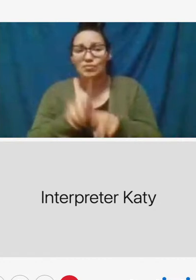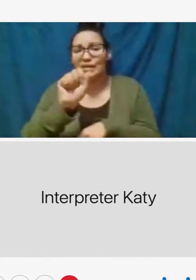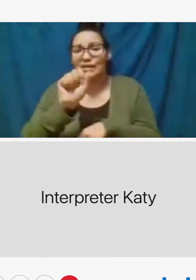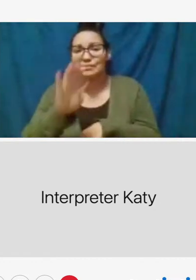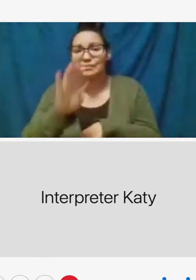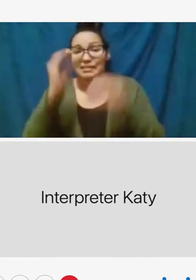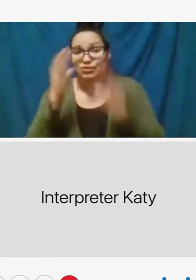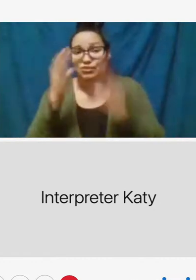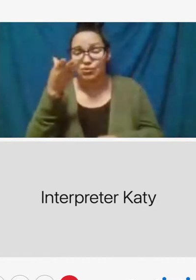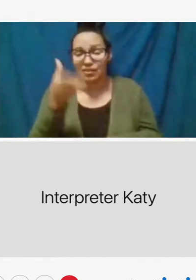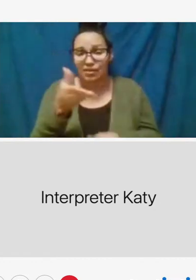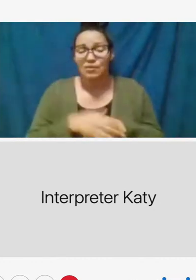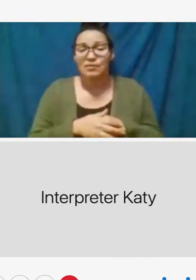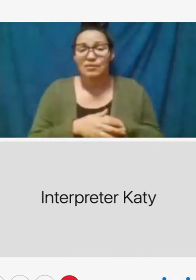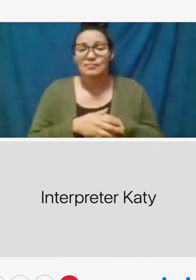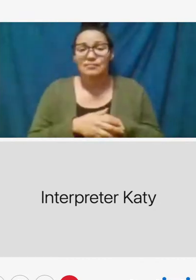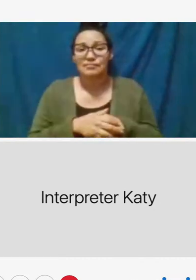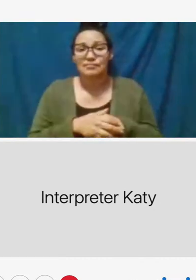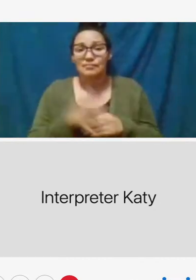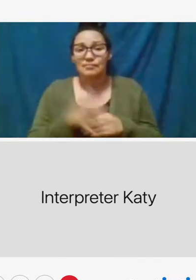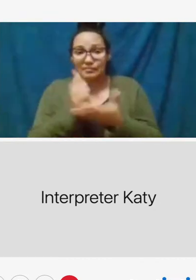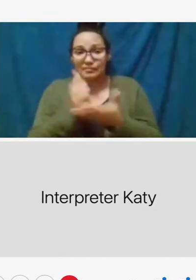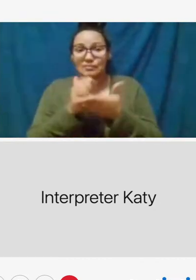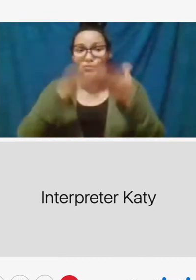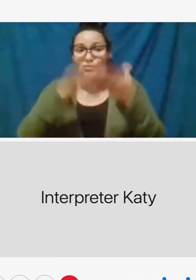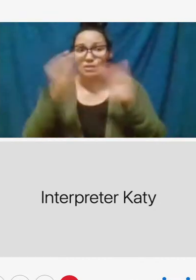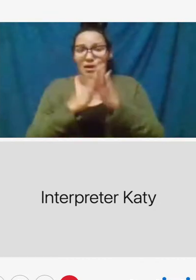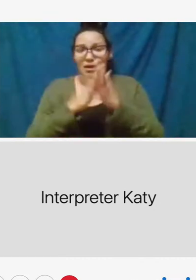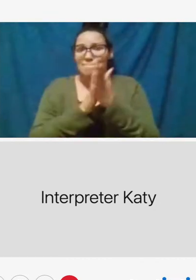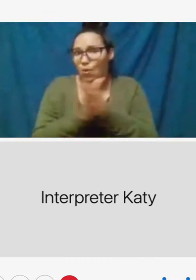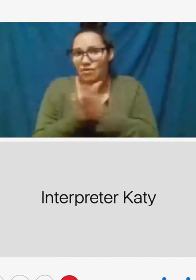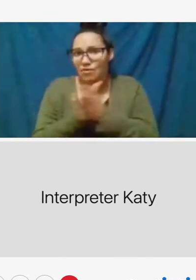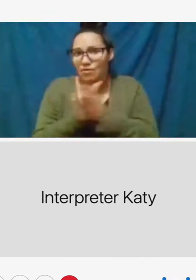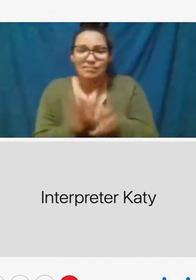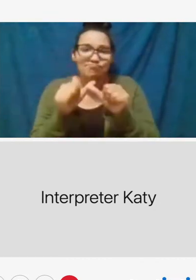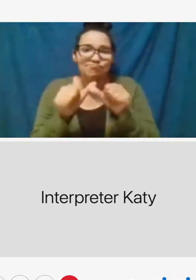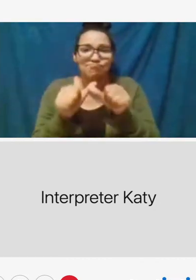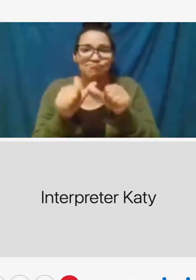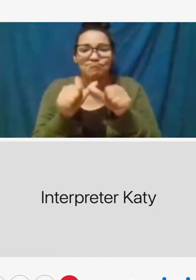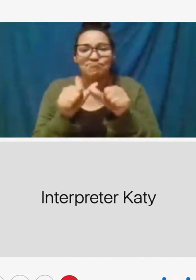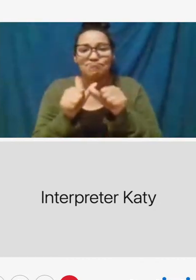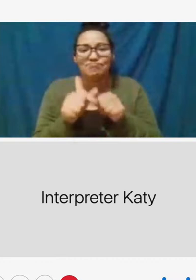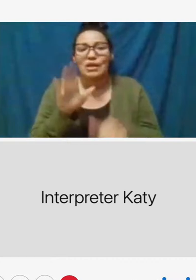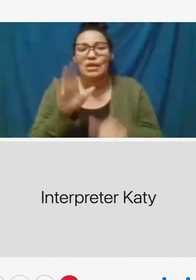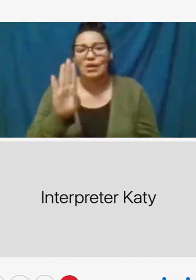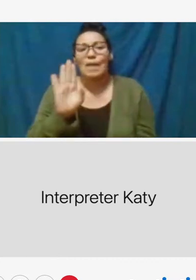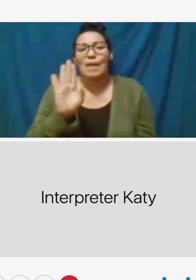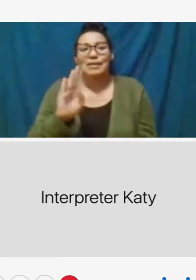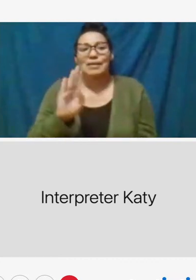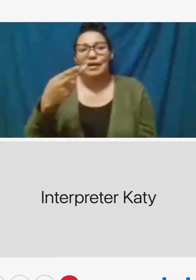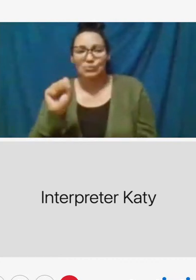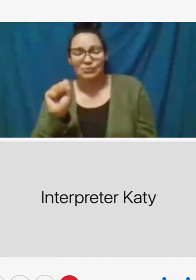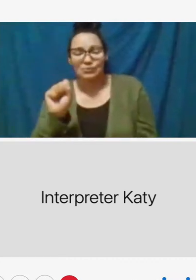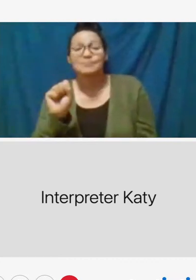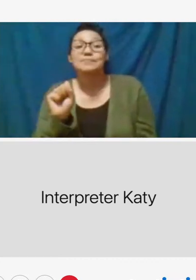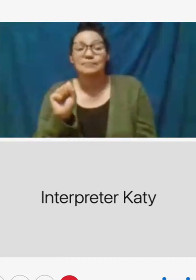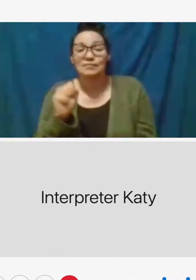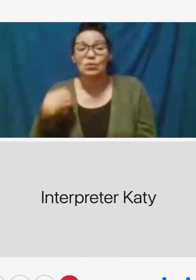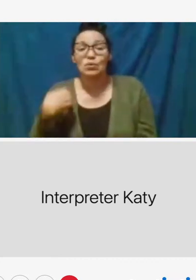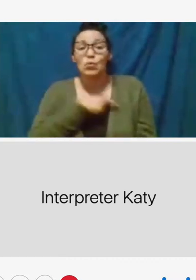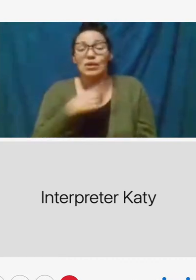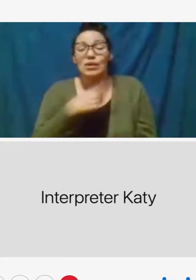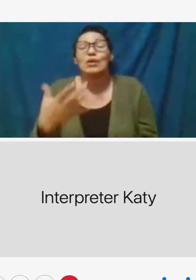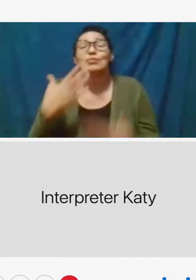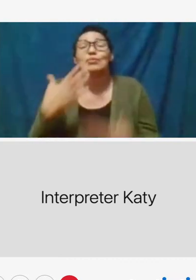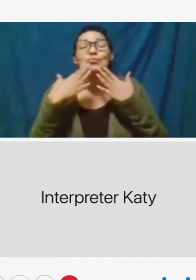letting getting these students motivated and going uh the leadership there at Bloomington High School so please let them know that we appreciate